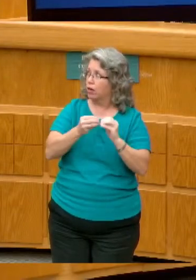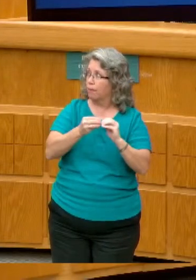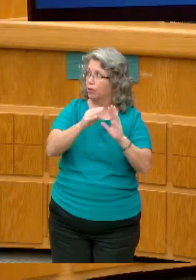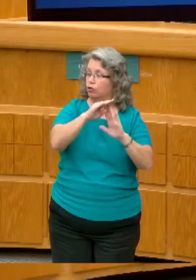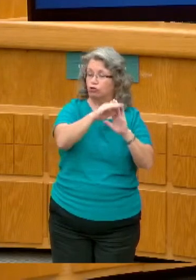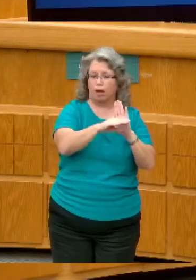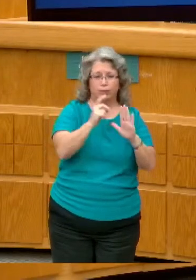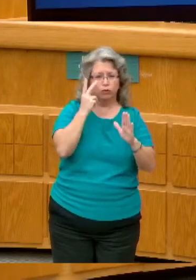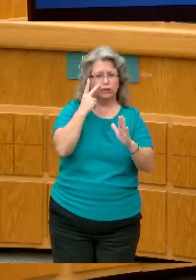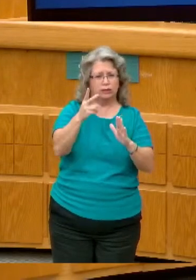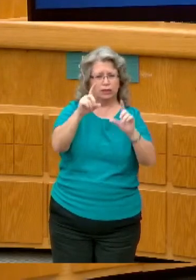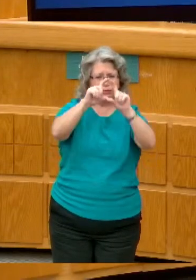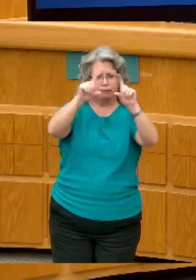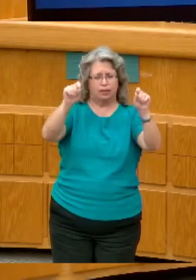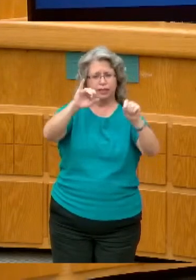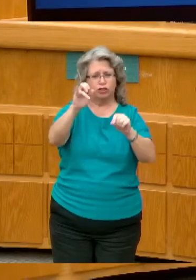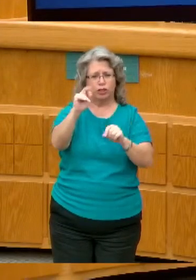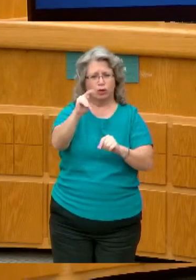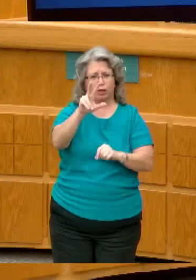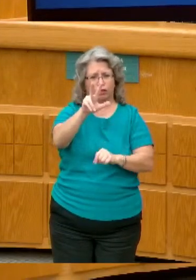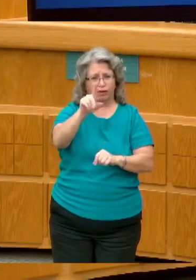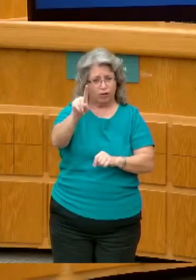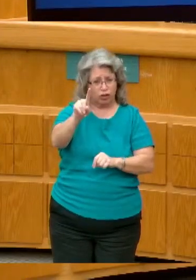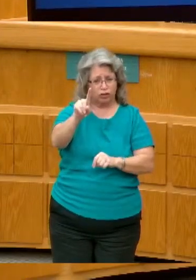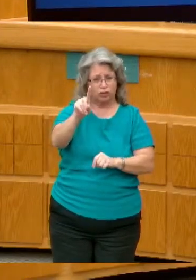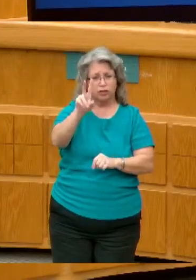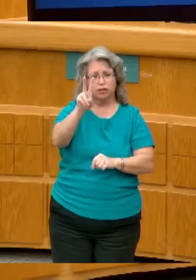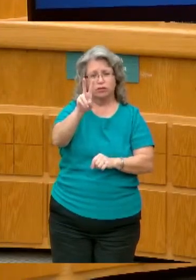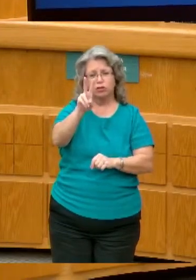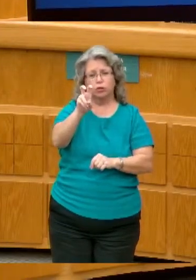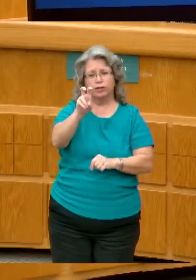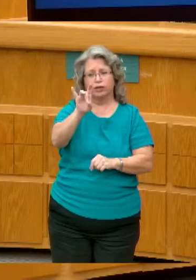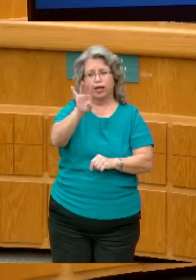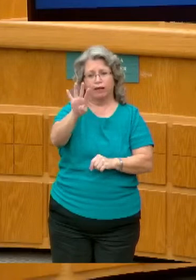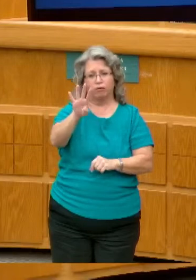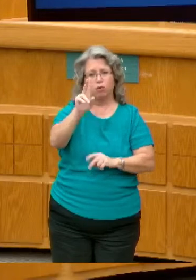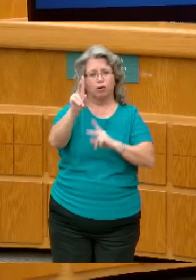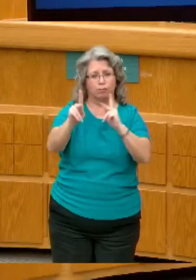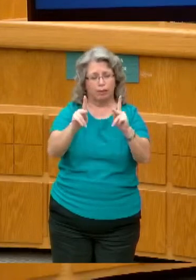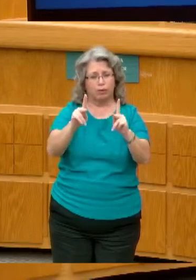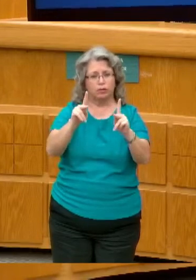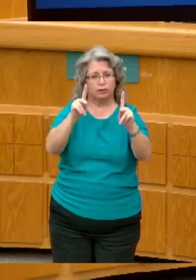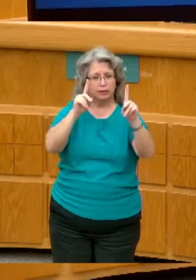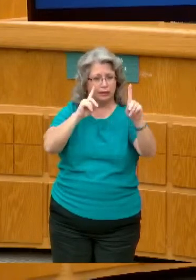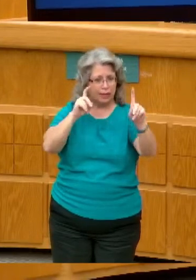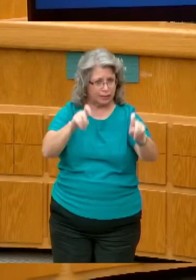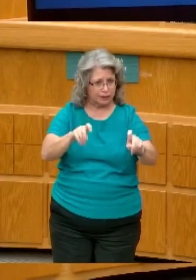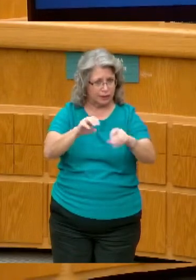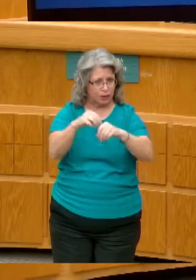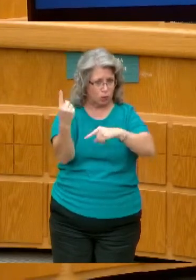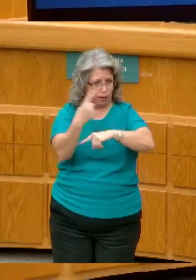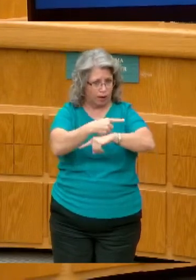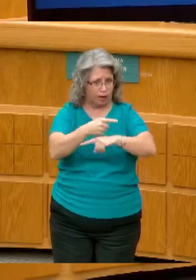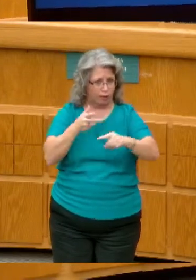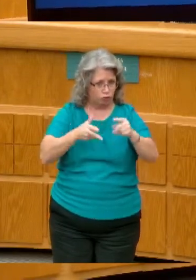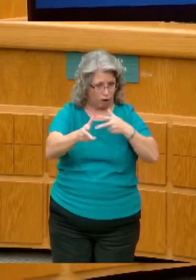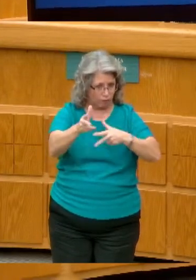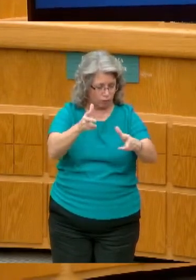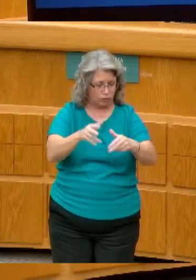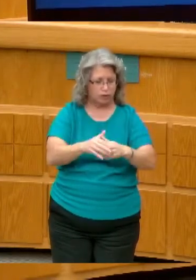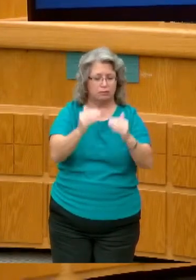January 31st, 2022, 284 people tested through our drive-through. And below that, you can